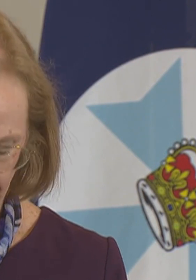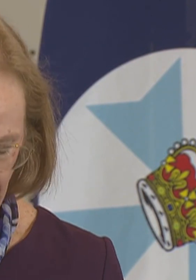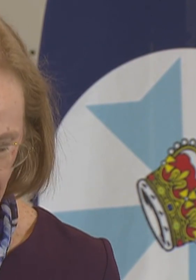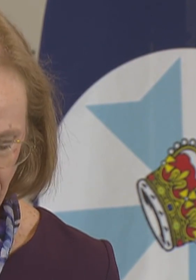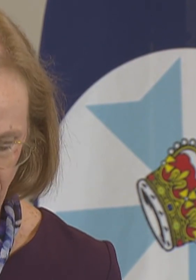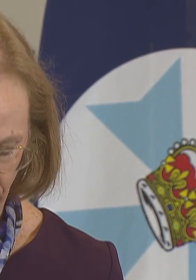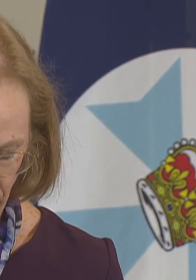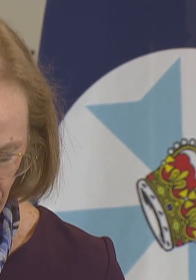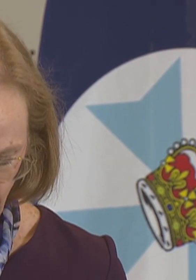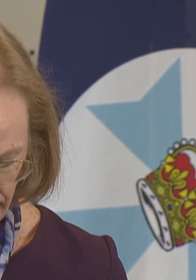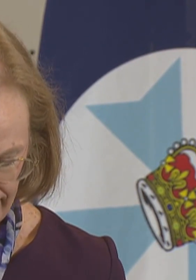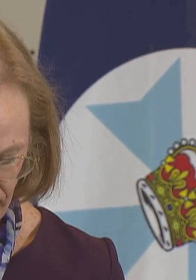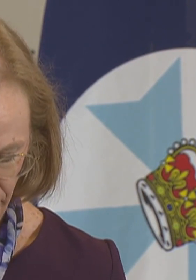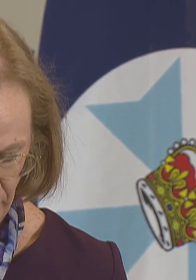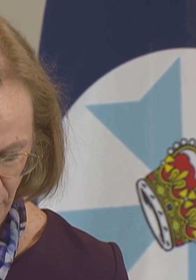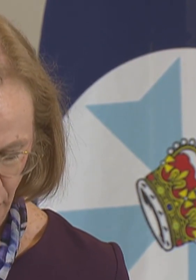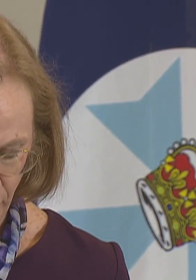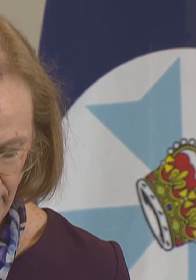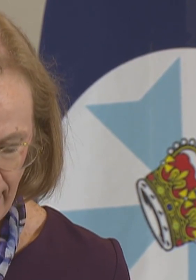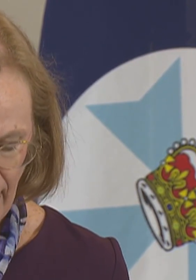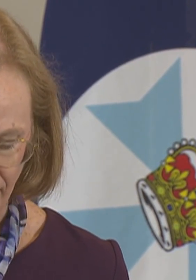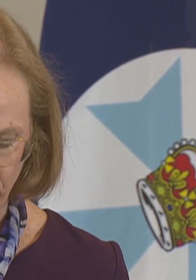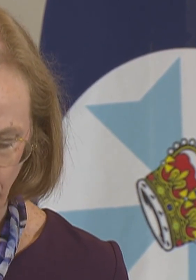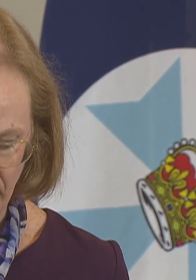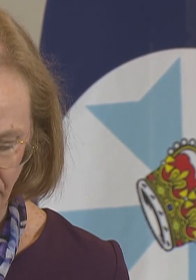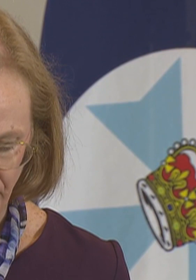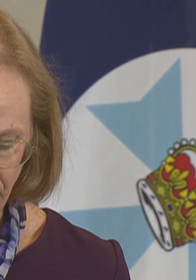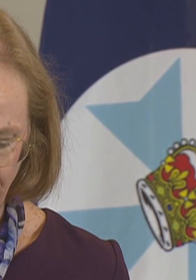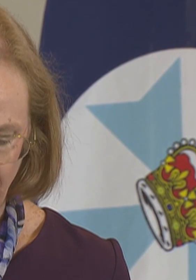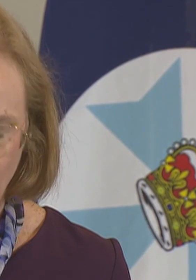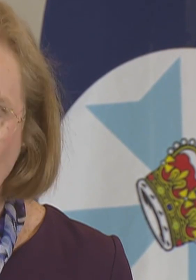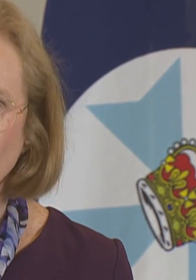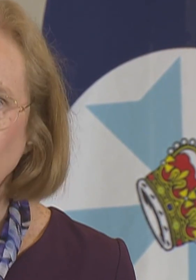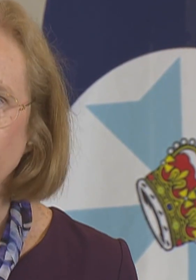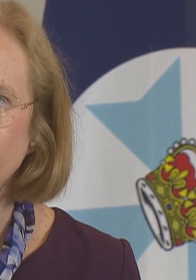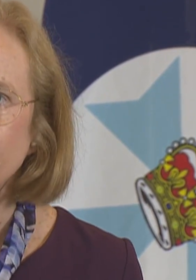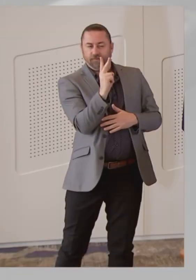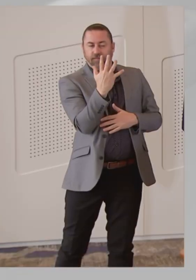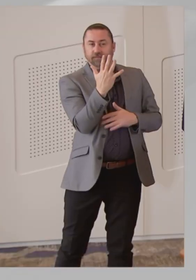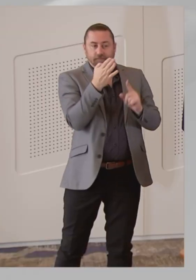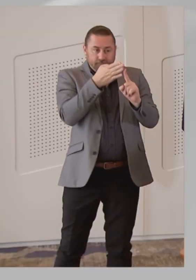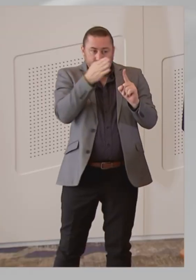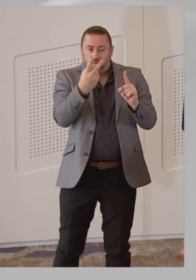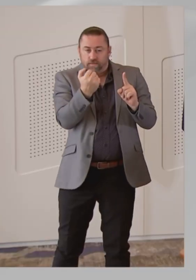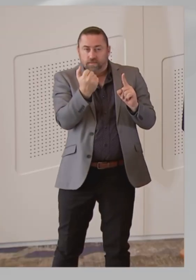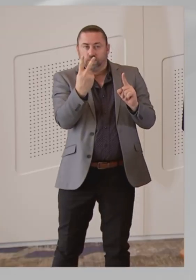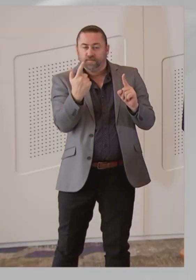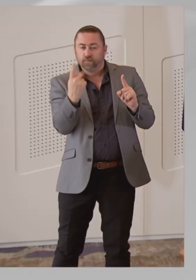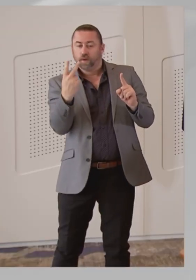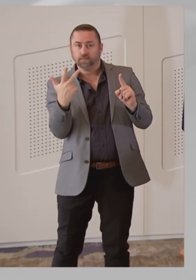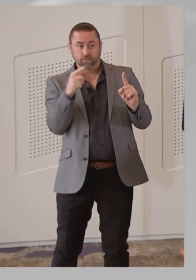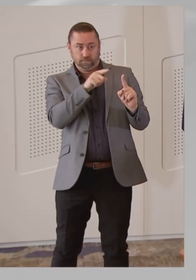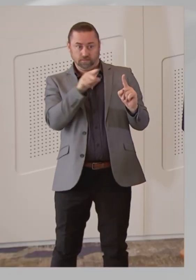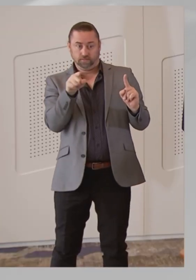over that period, so those 4 days of concern are the 25th onwards, anyone who's